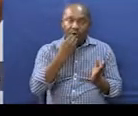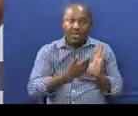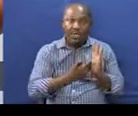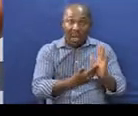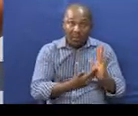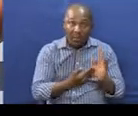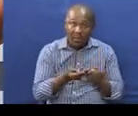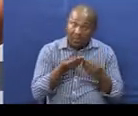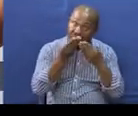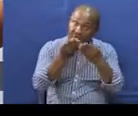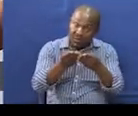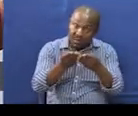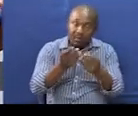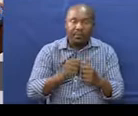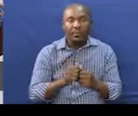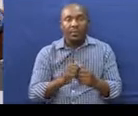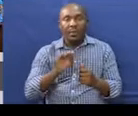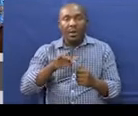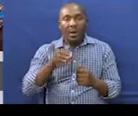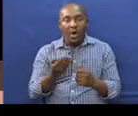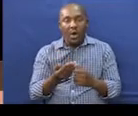and the volume of reagent